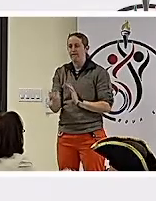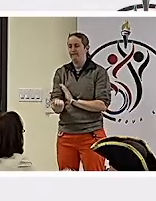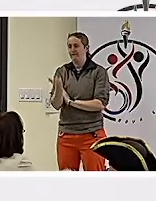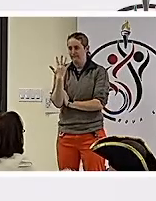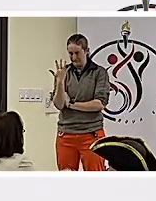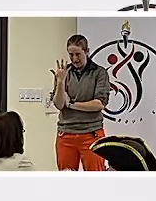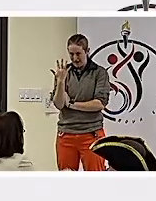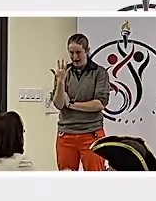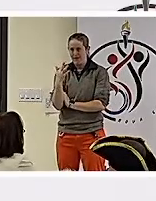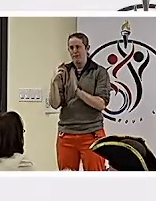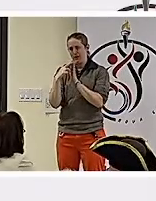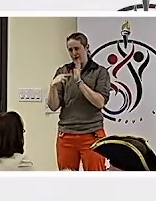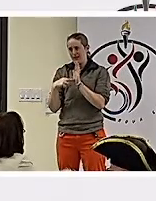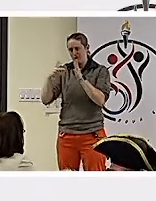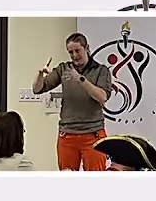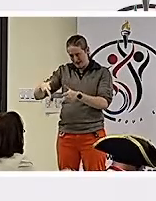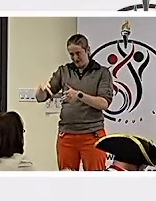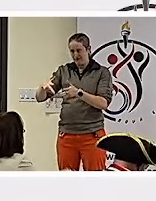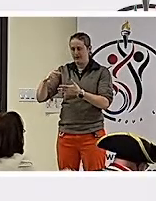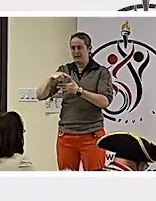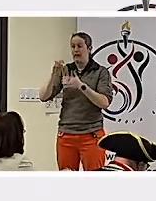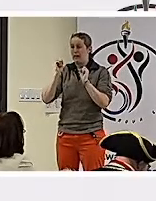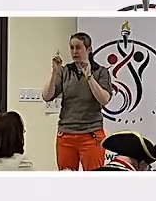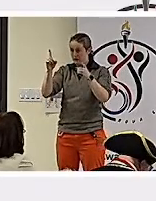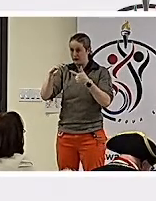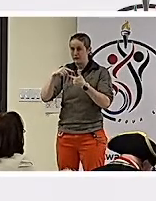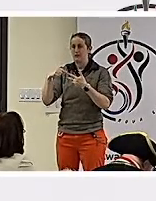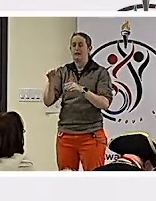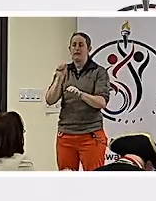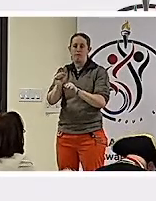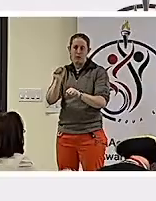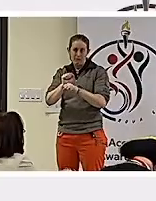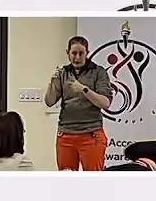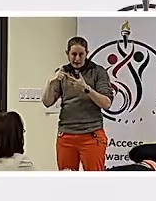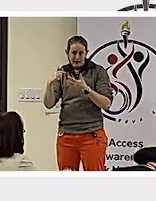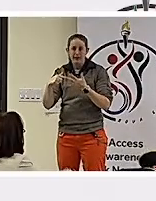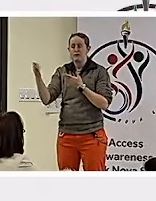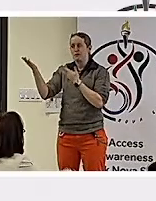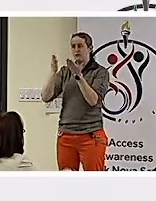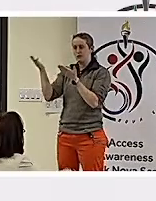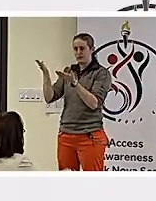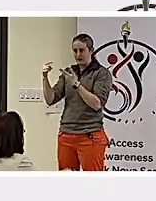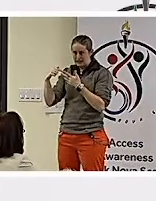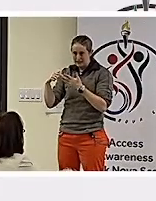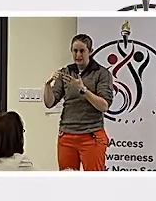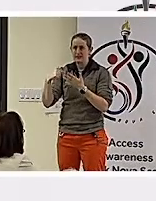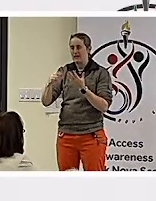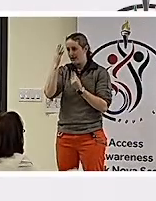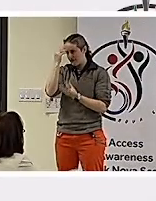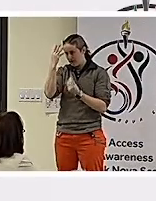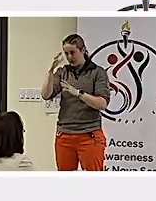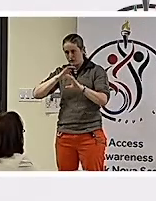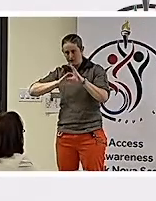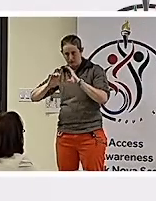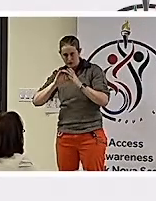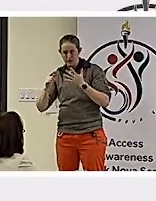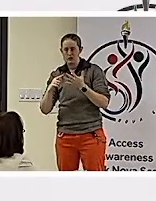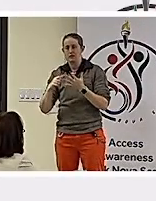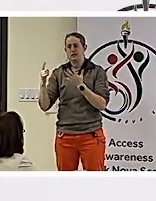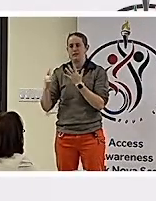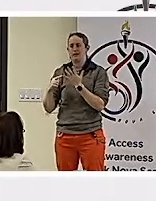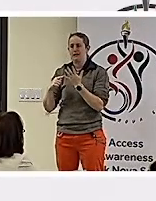accessibility regulations in education, employment, service delivery, information and communication, and